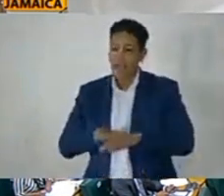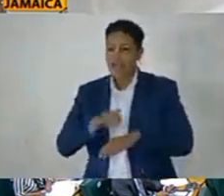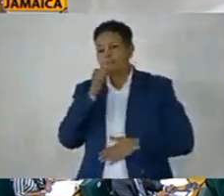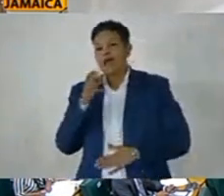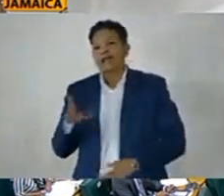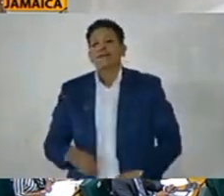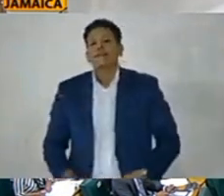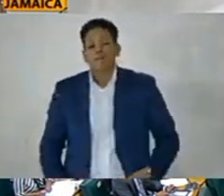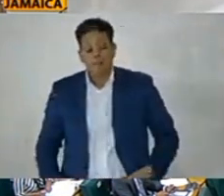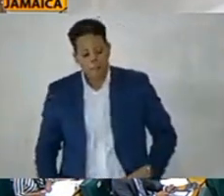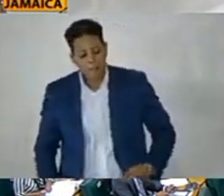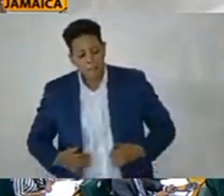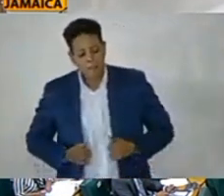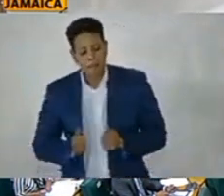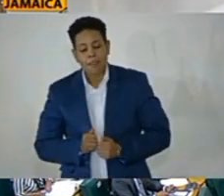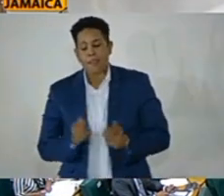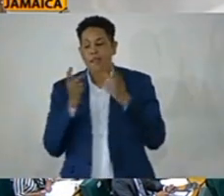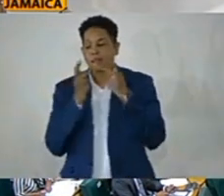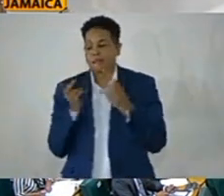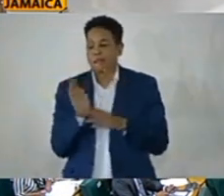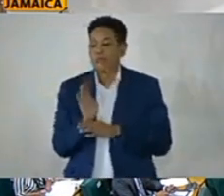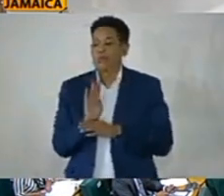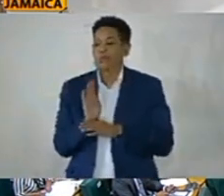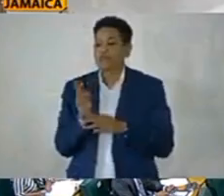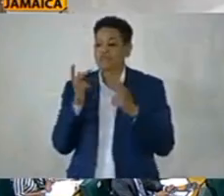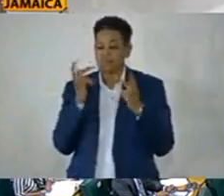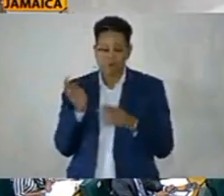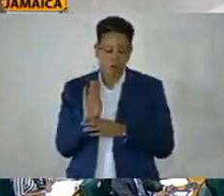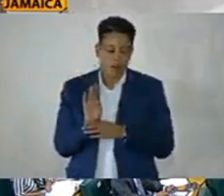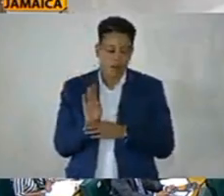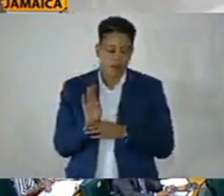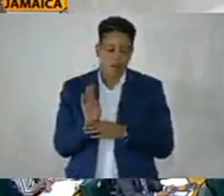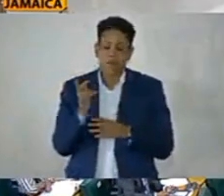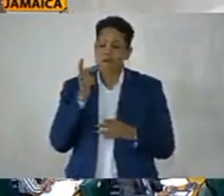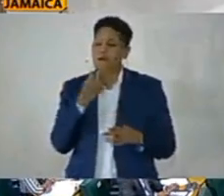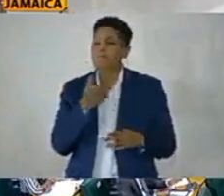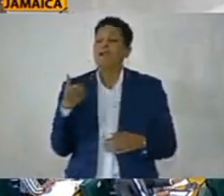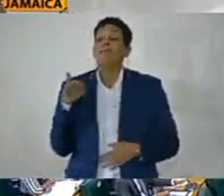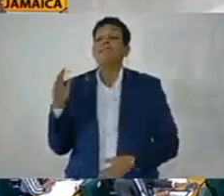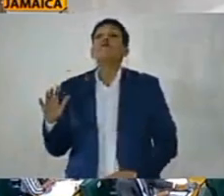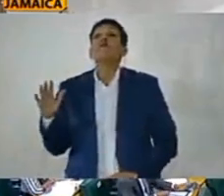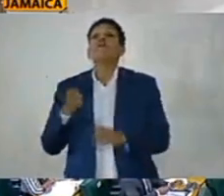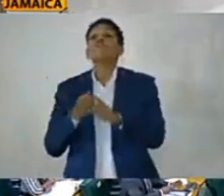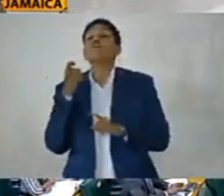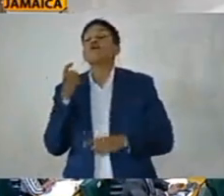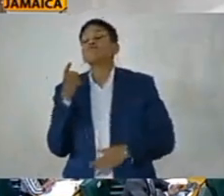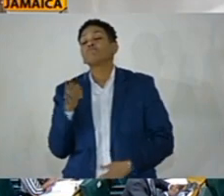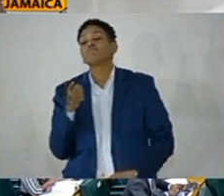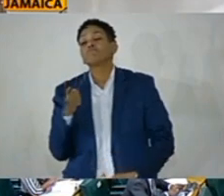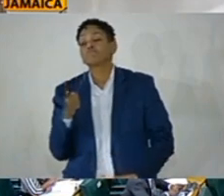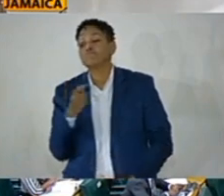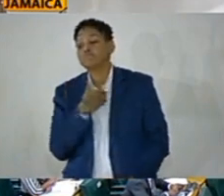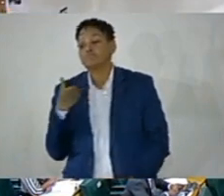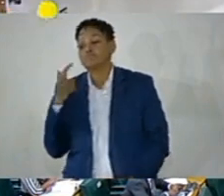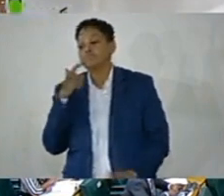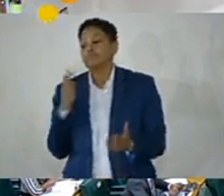I'm at public Madam business. Speaker. I'm at public business. Madam Speaker. Member from. Madam Speaker, member, I stood under questions